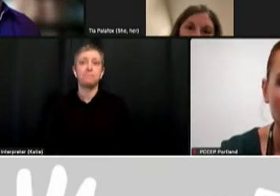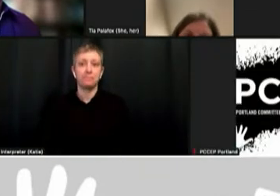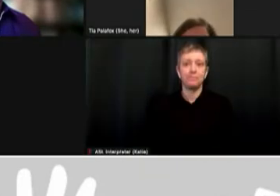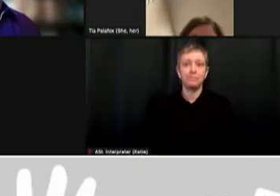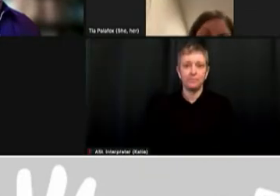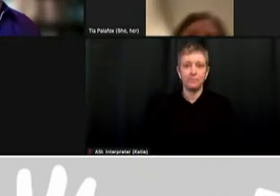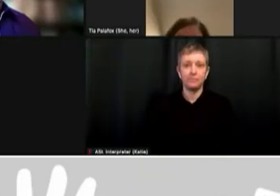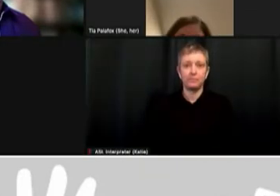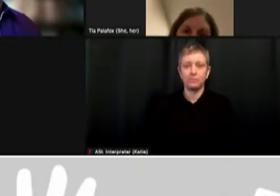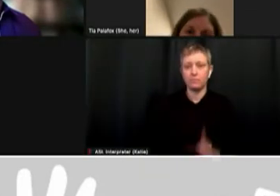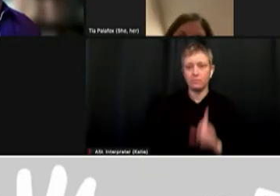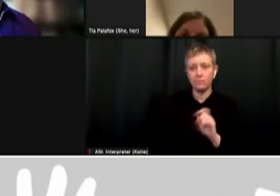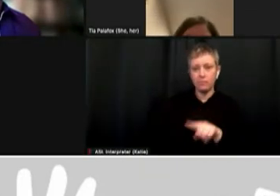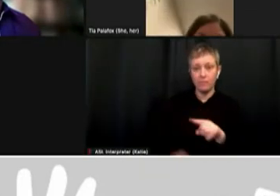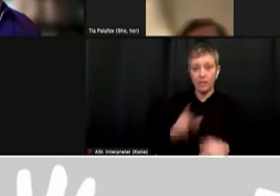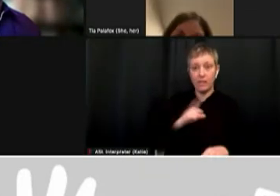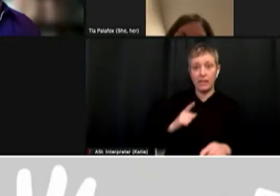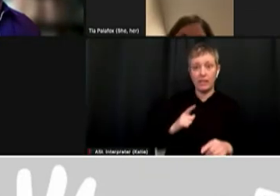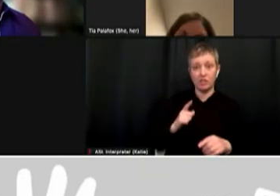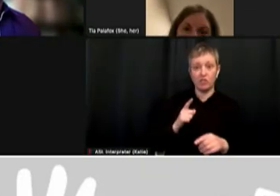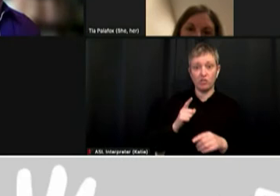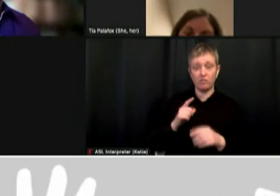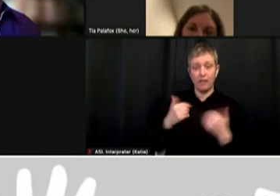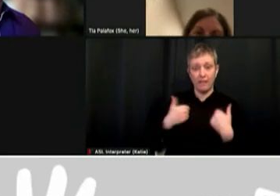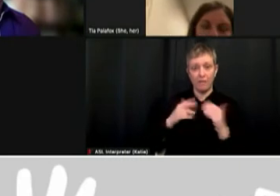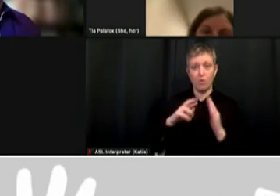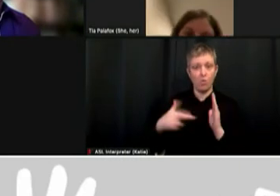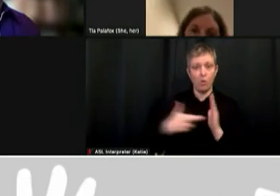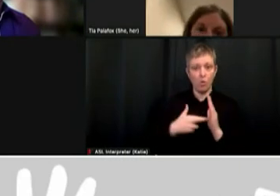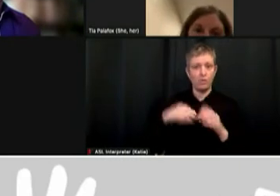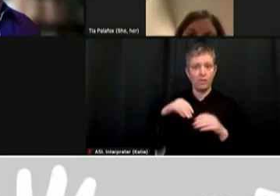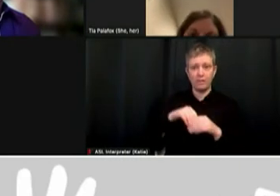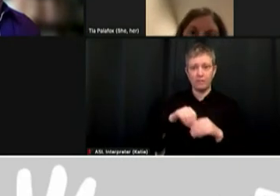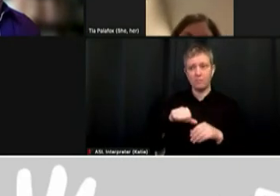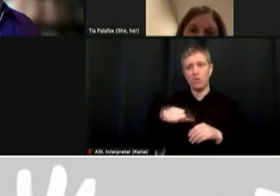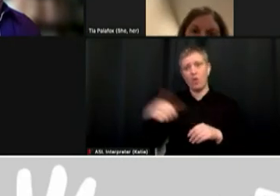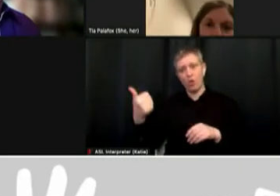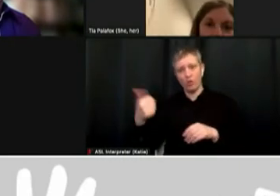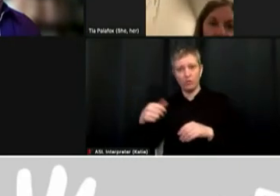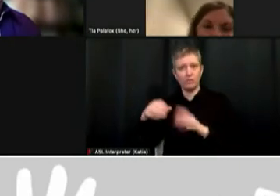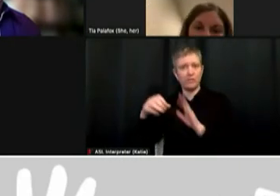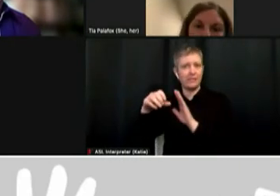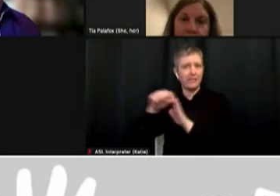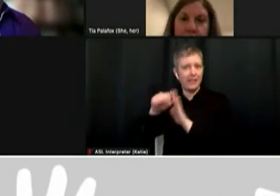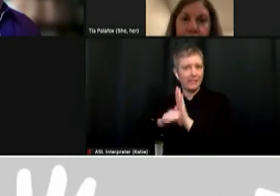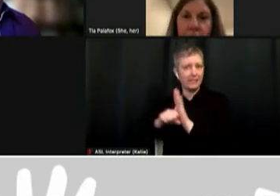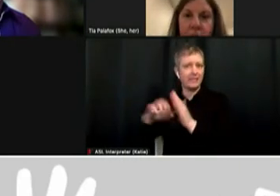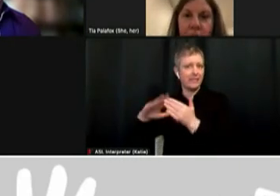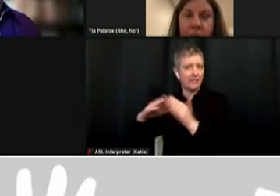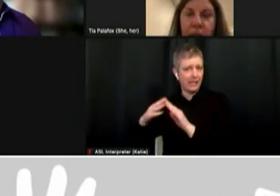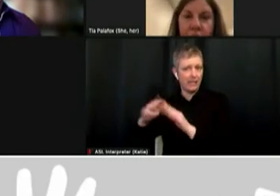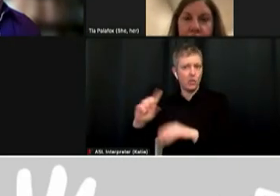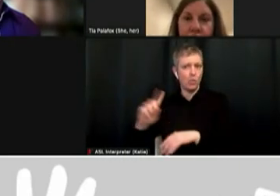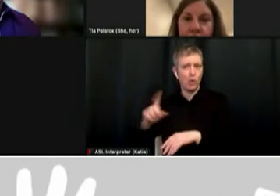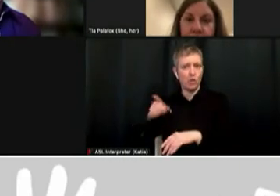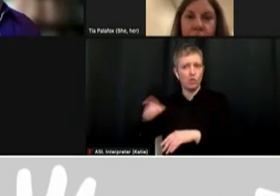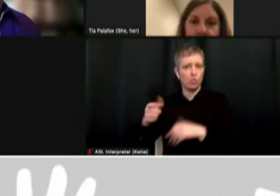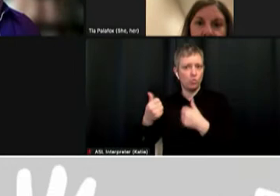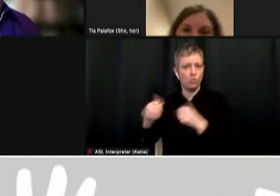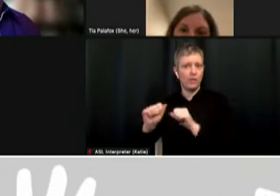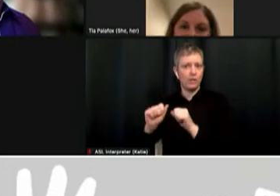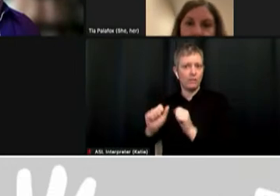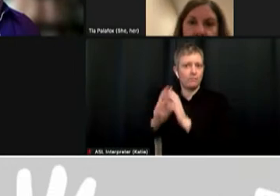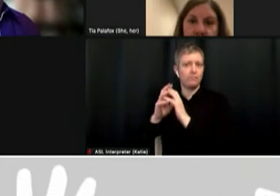Did the legislature have a role in any of the other cities, in any of the other states where you tried to do this?